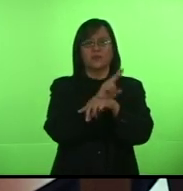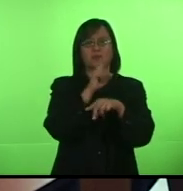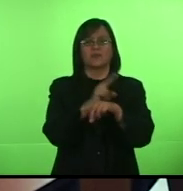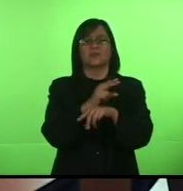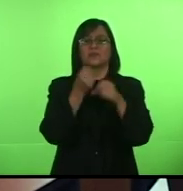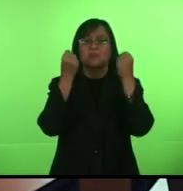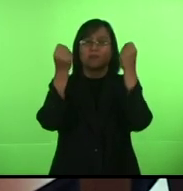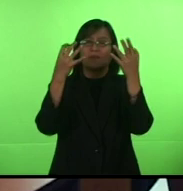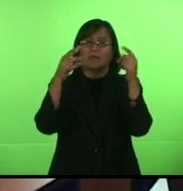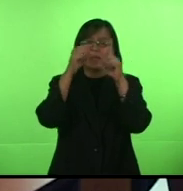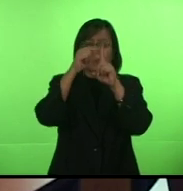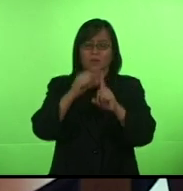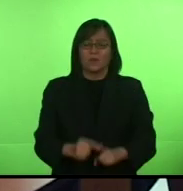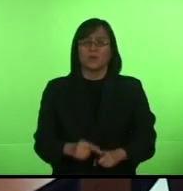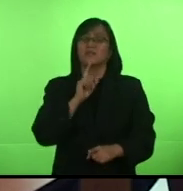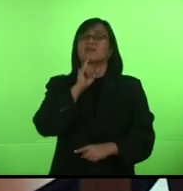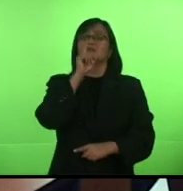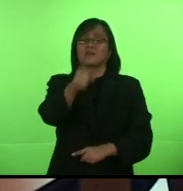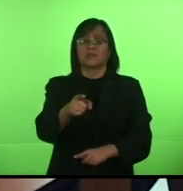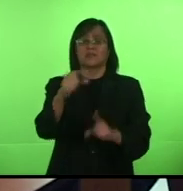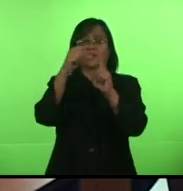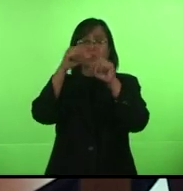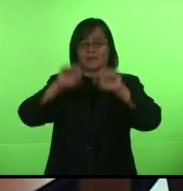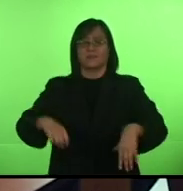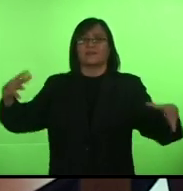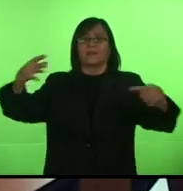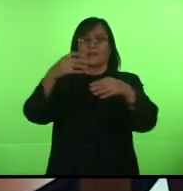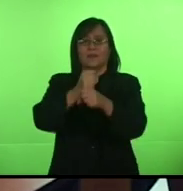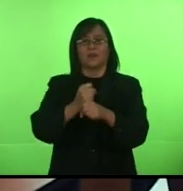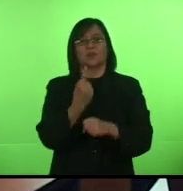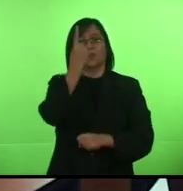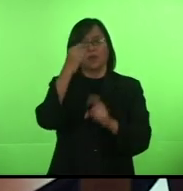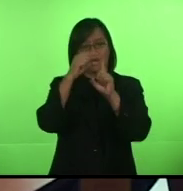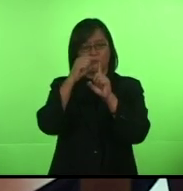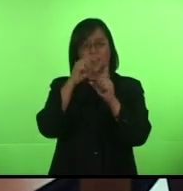summarized into one word or certain words. For example, yeah,